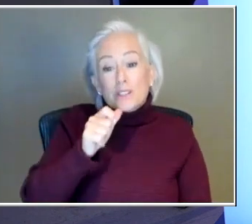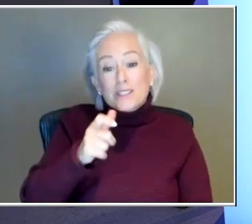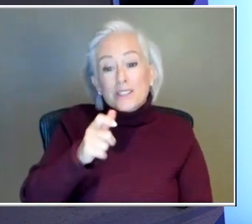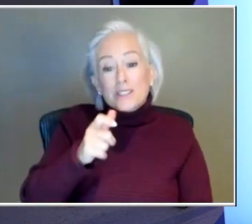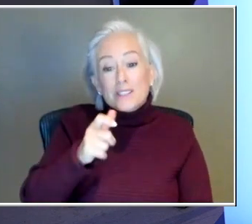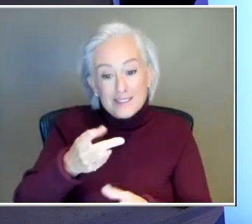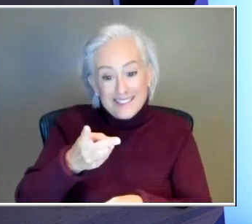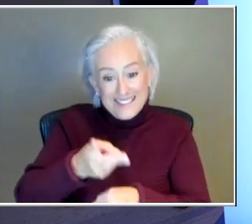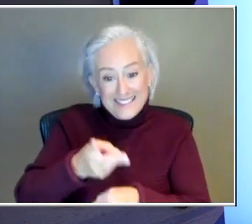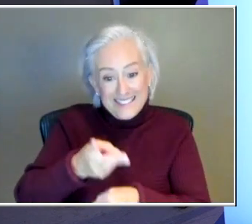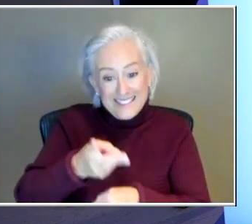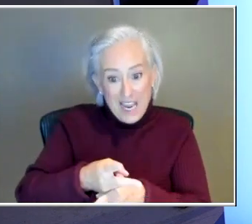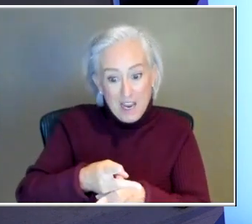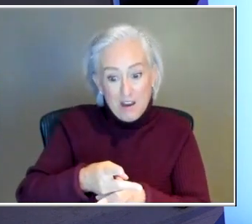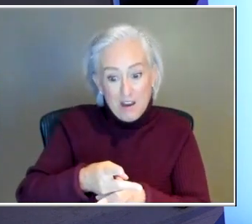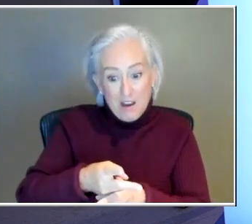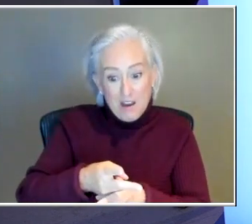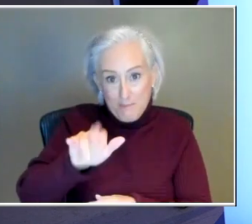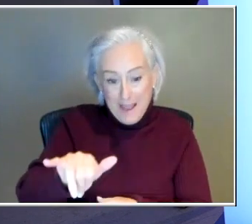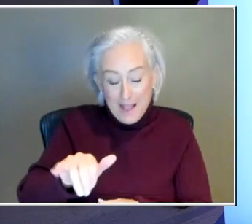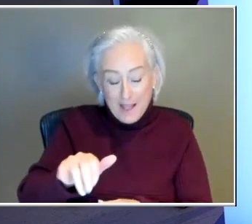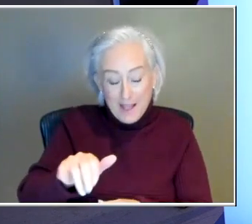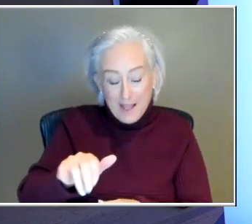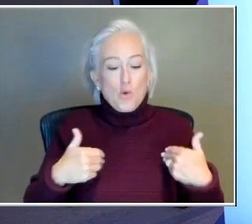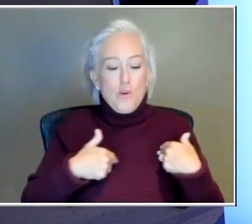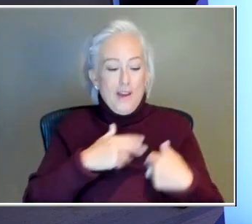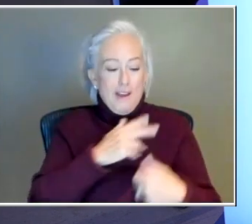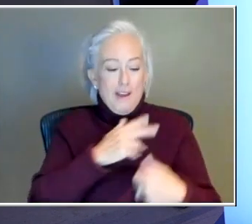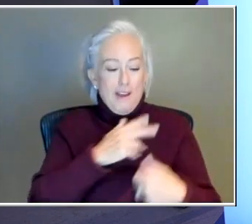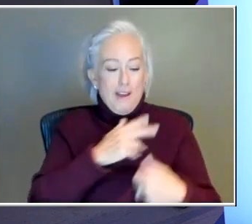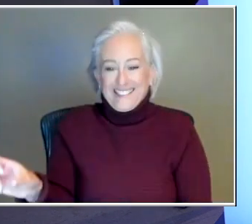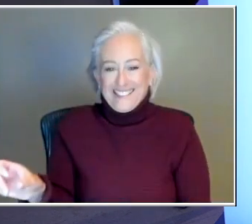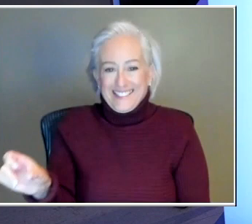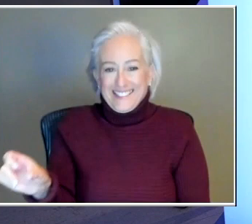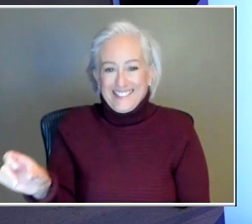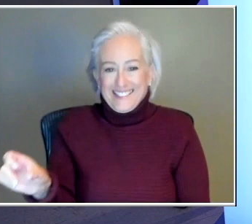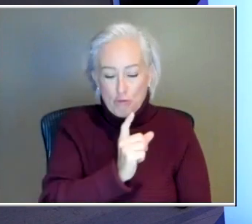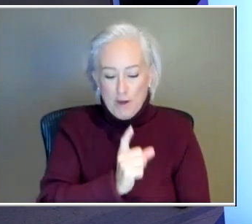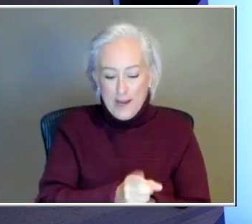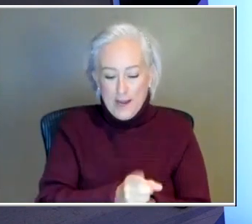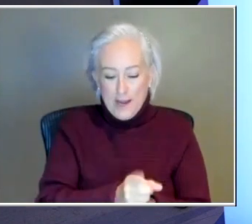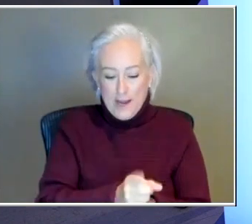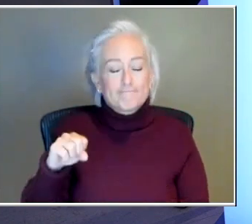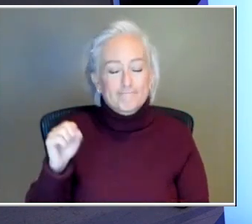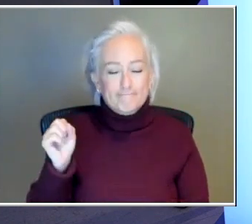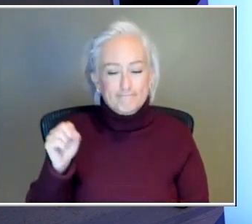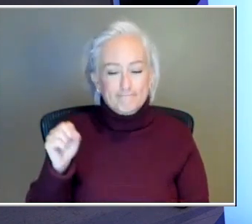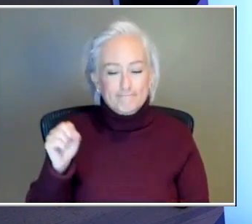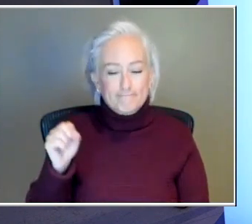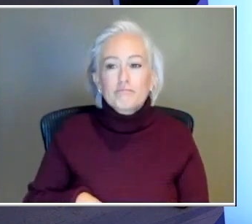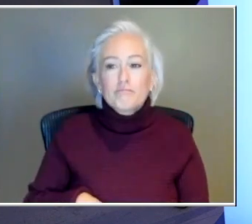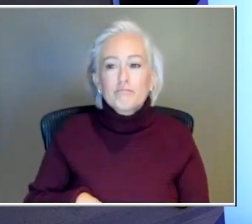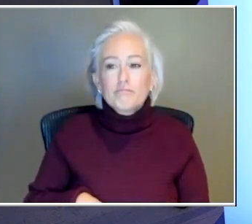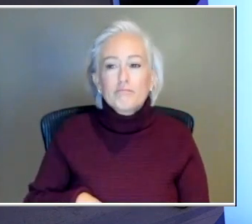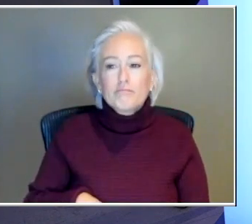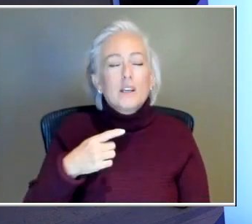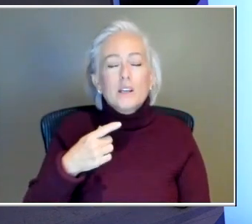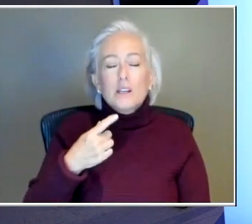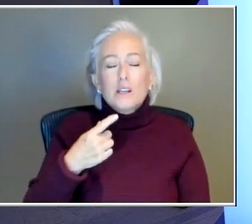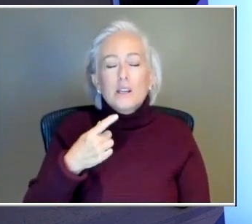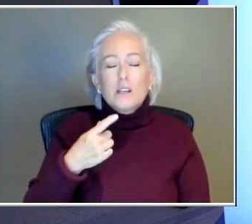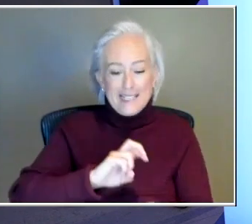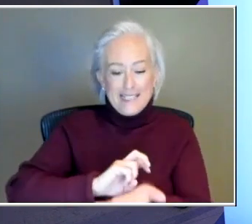like Mallory. Yes. So and you've heard these stories again and again. We've talked about what a seizure is, but just, if you can, kind of in the basic terms,